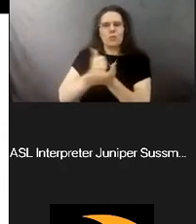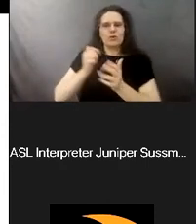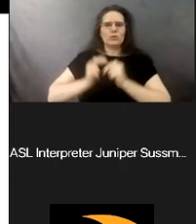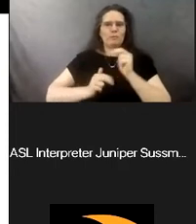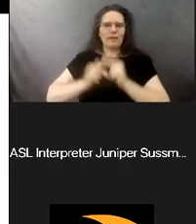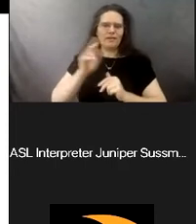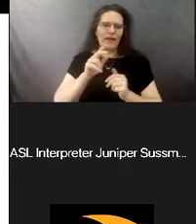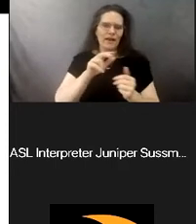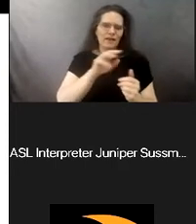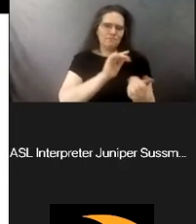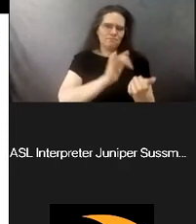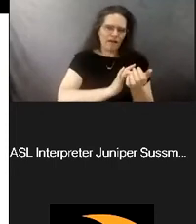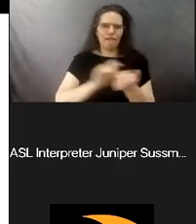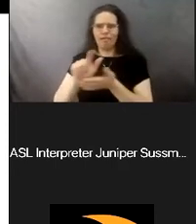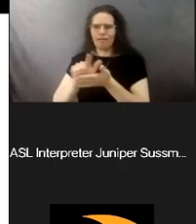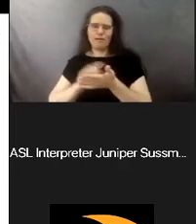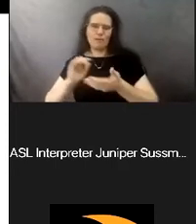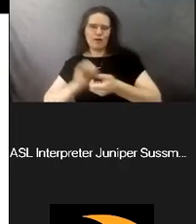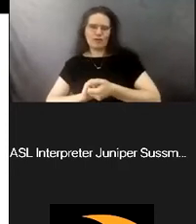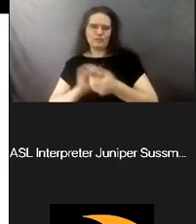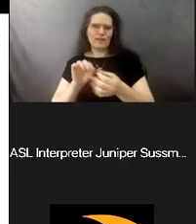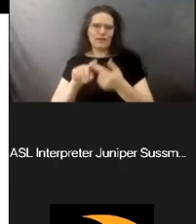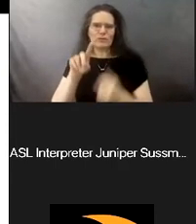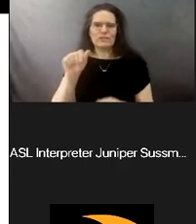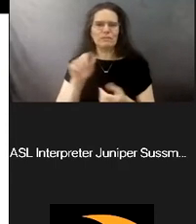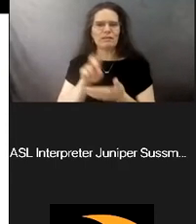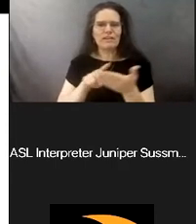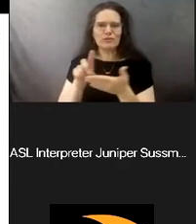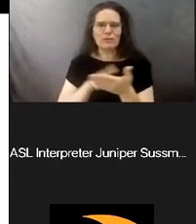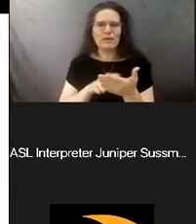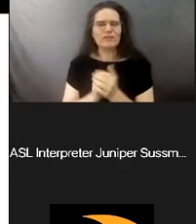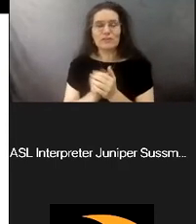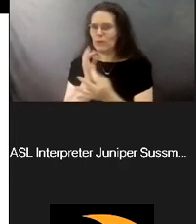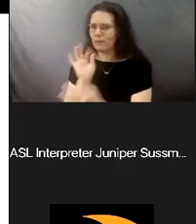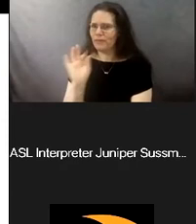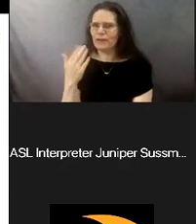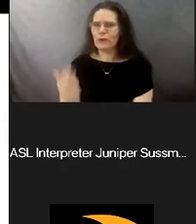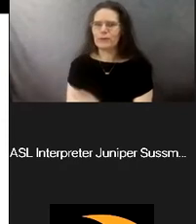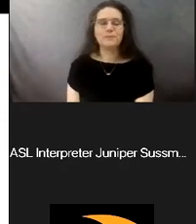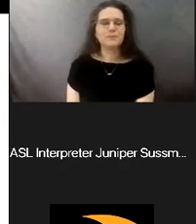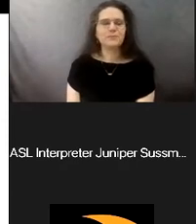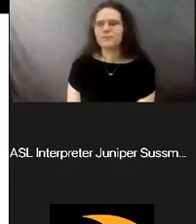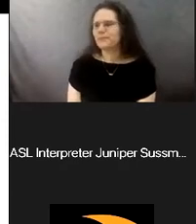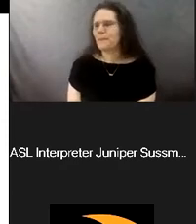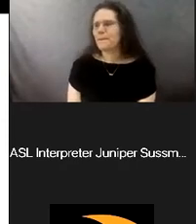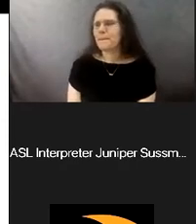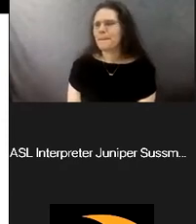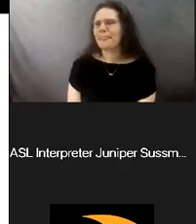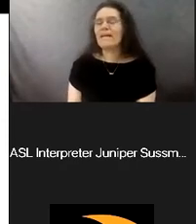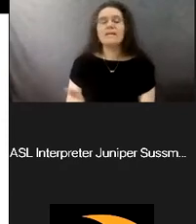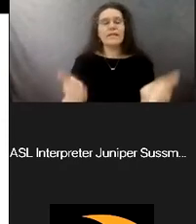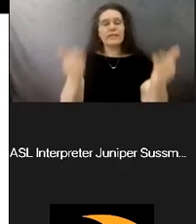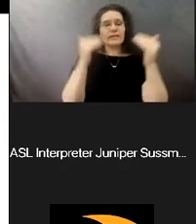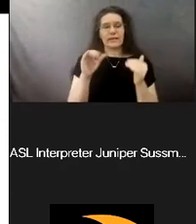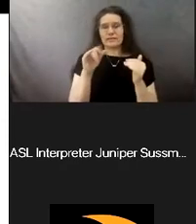issues, discrimination issues. Thank you. So the next case study is in a slightly different school